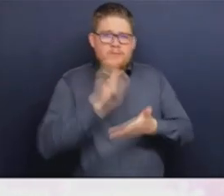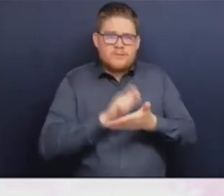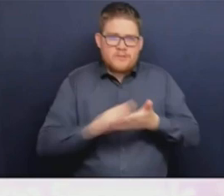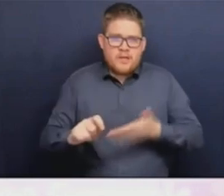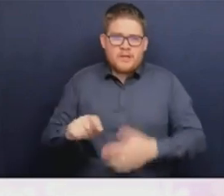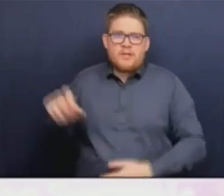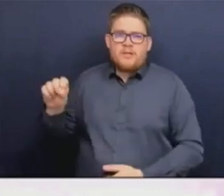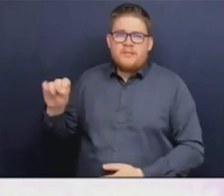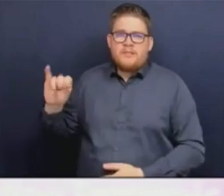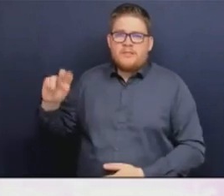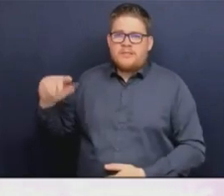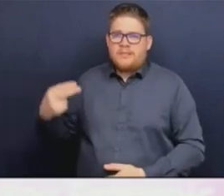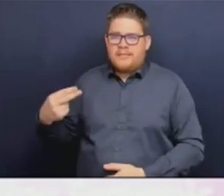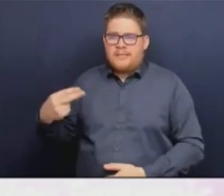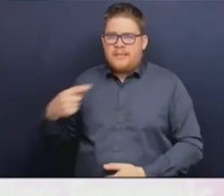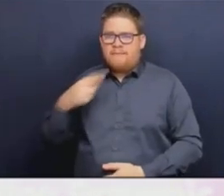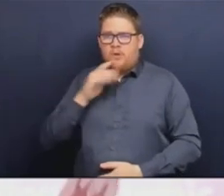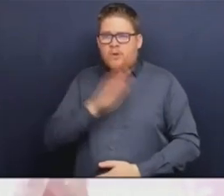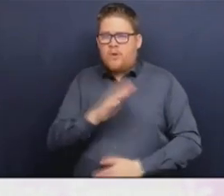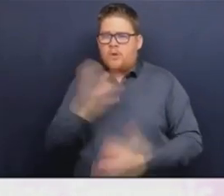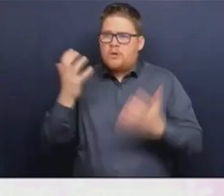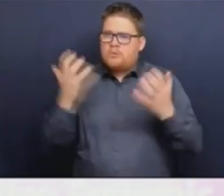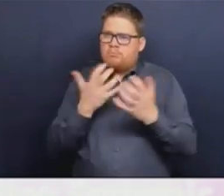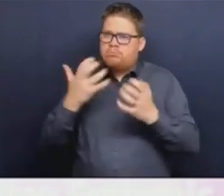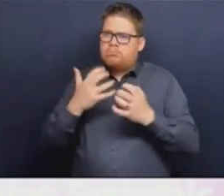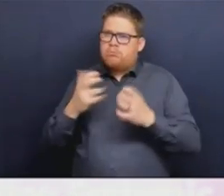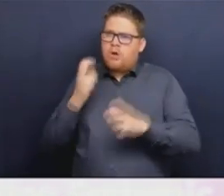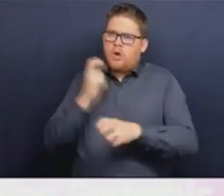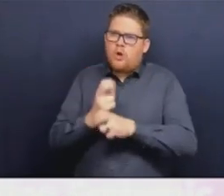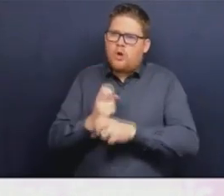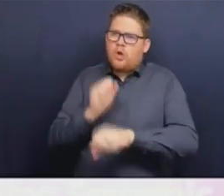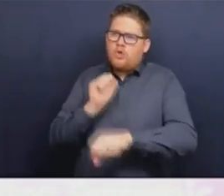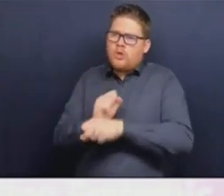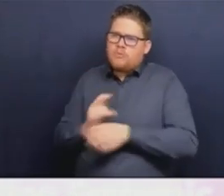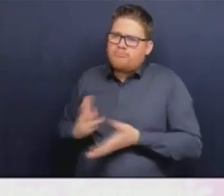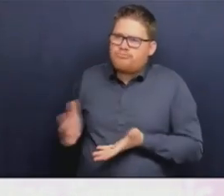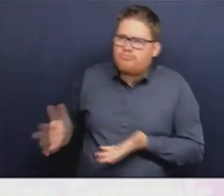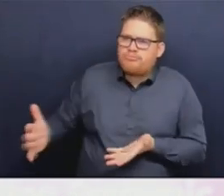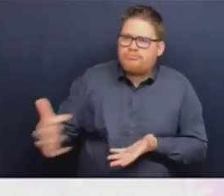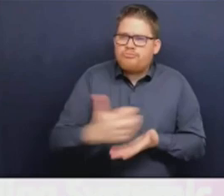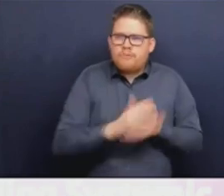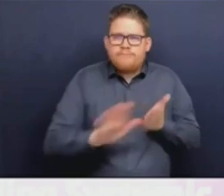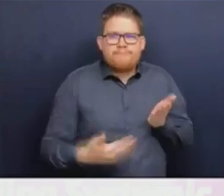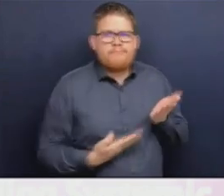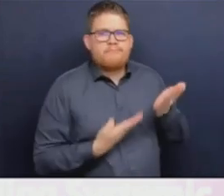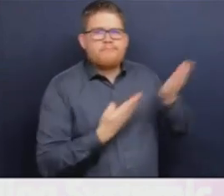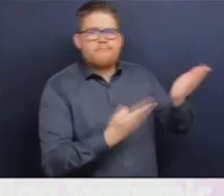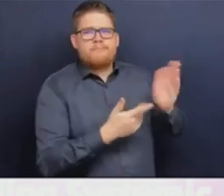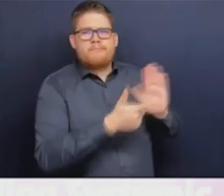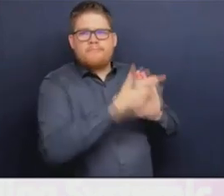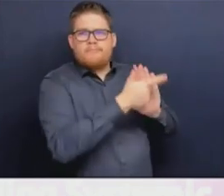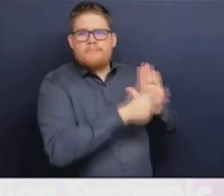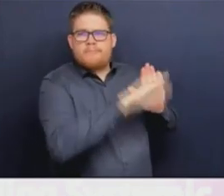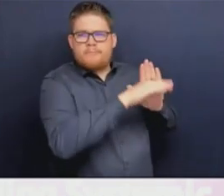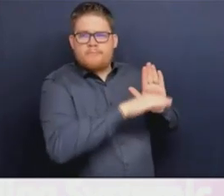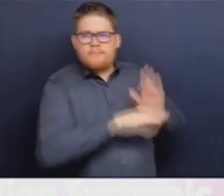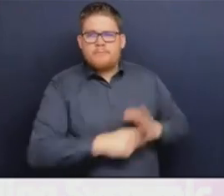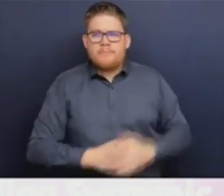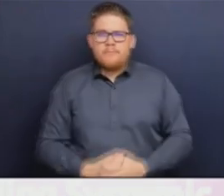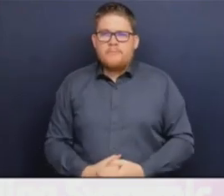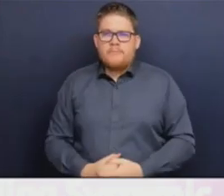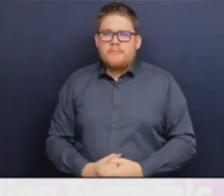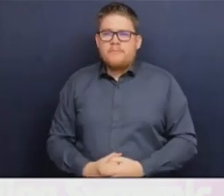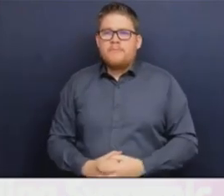with a significant amount of pride that I know Minister Eby will stand in a few short minutes and